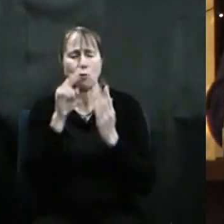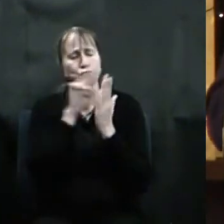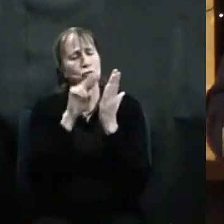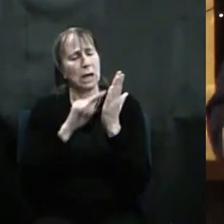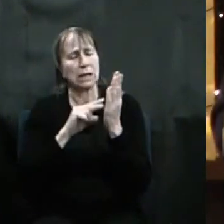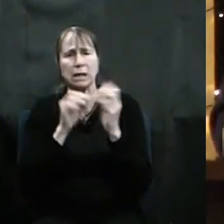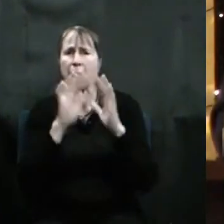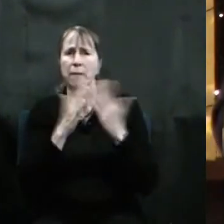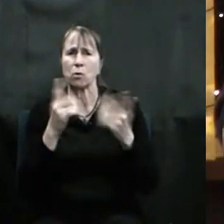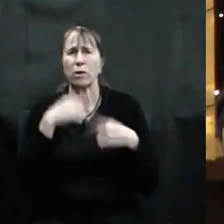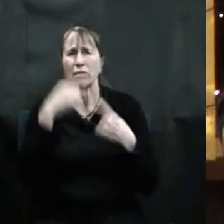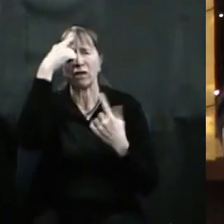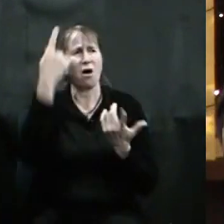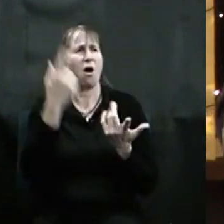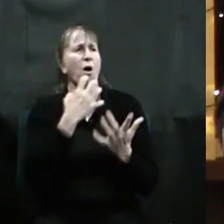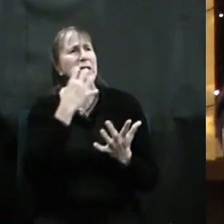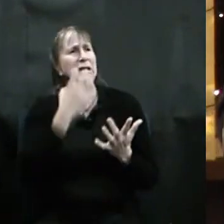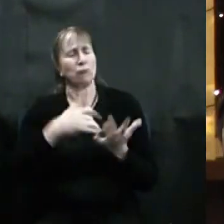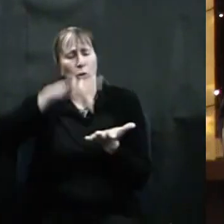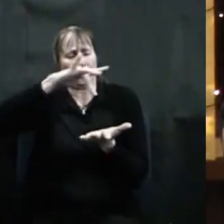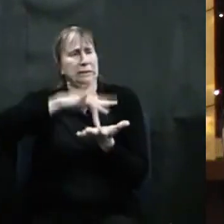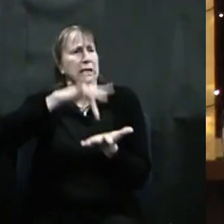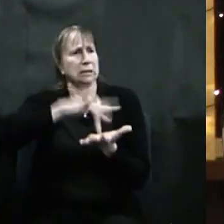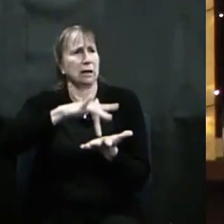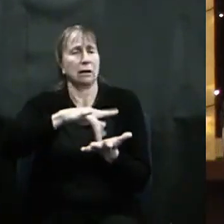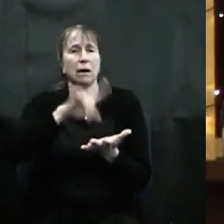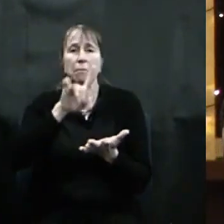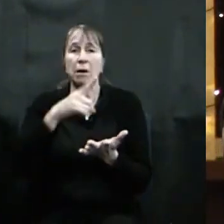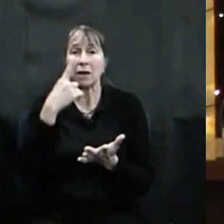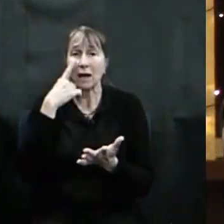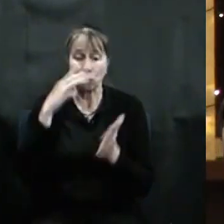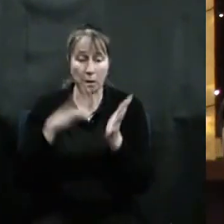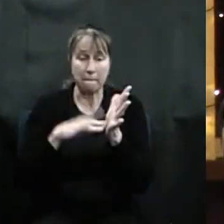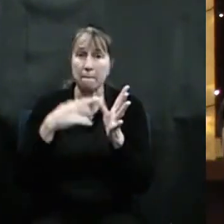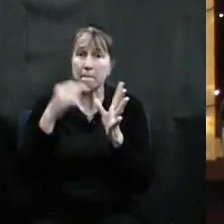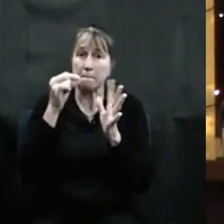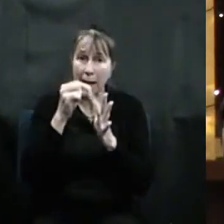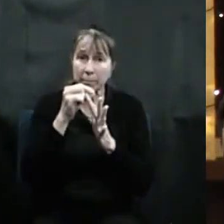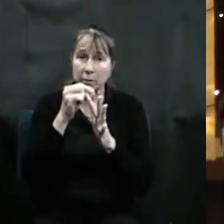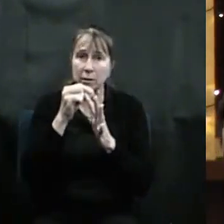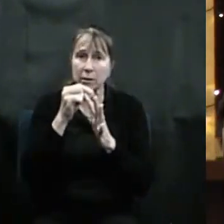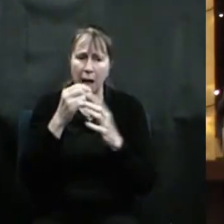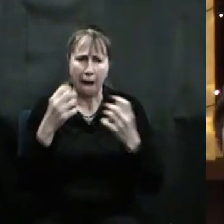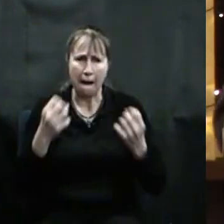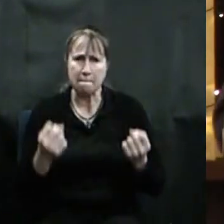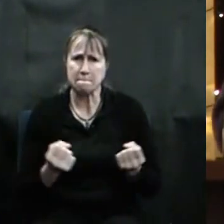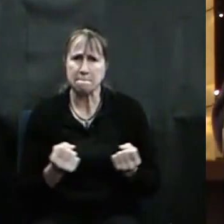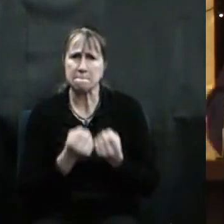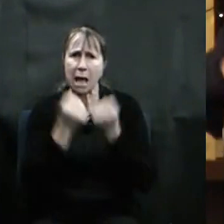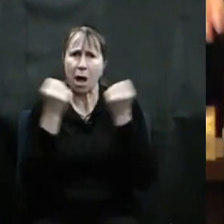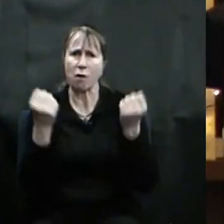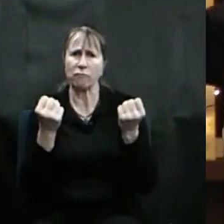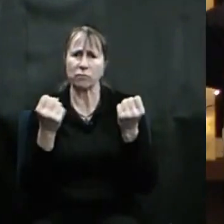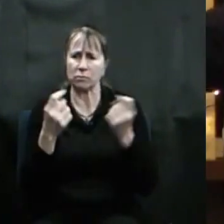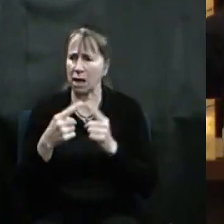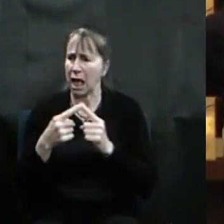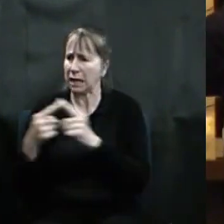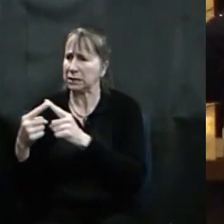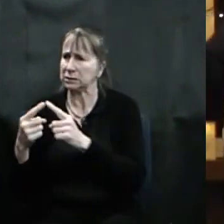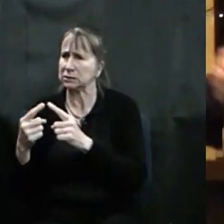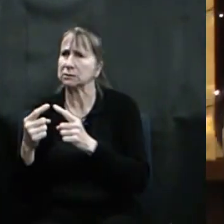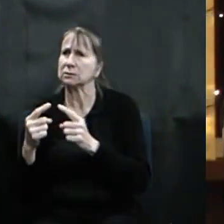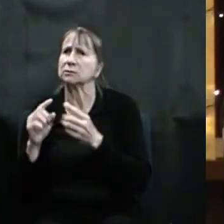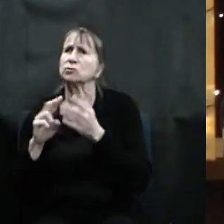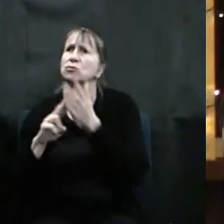is the center of everything. But have a look at the map. The powerful nations were to the east and to the west